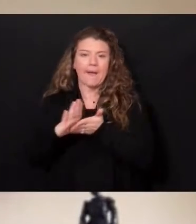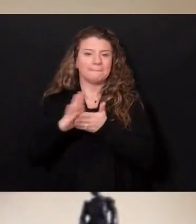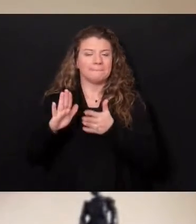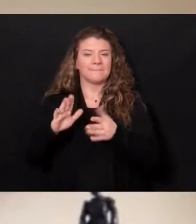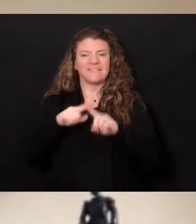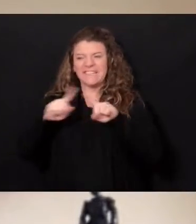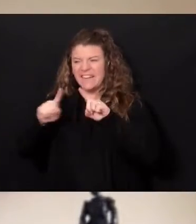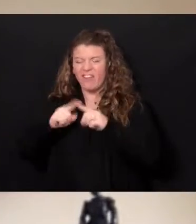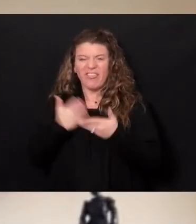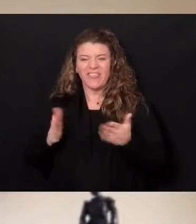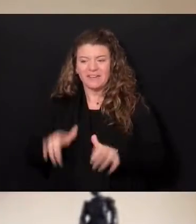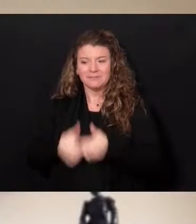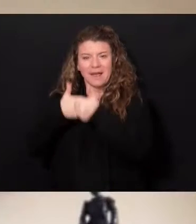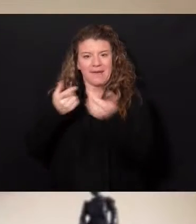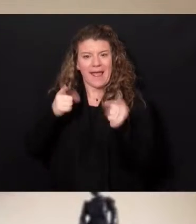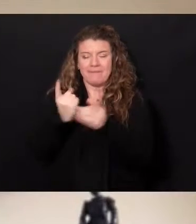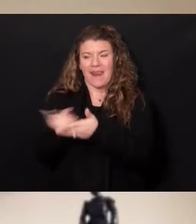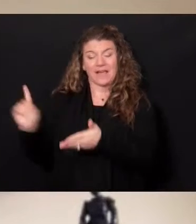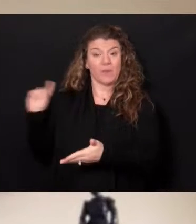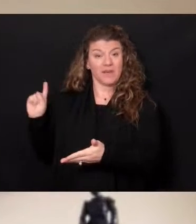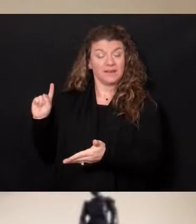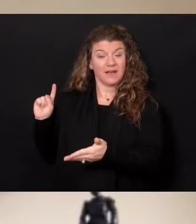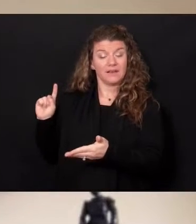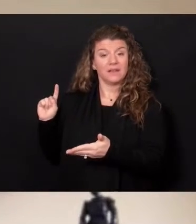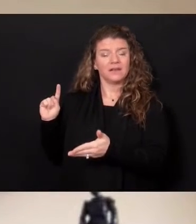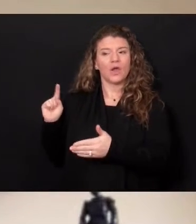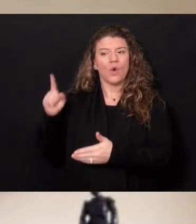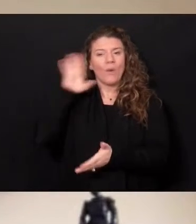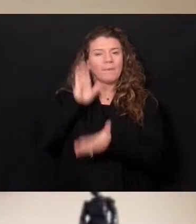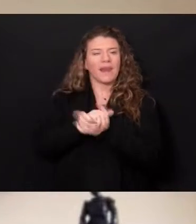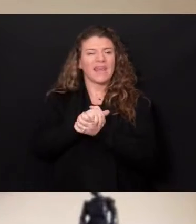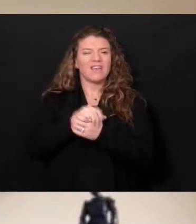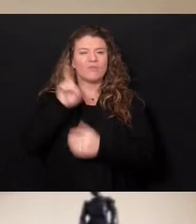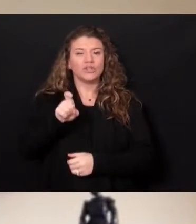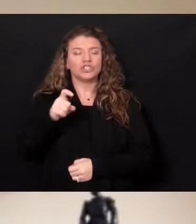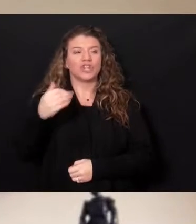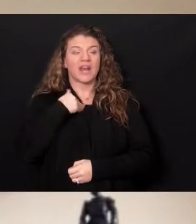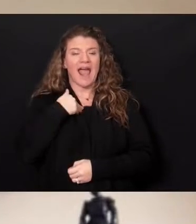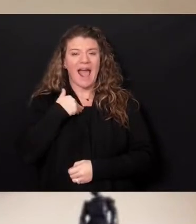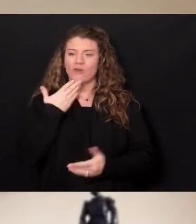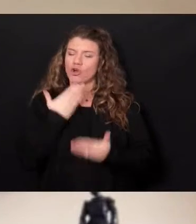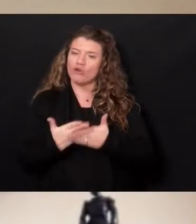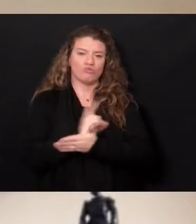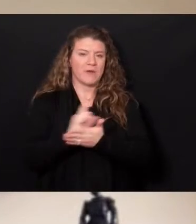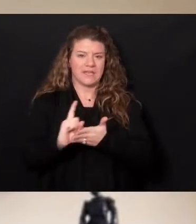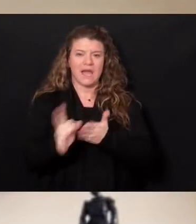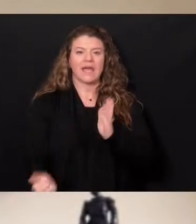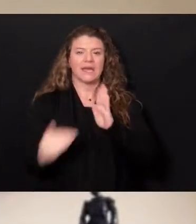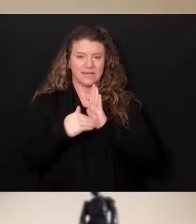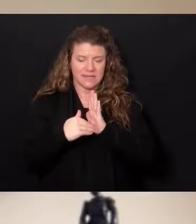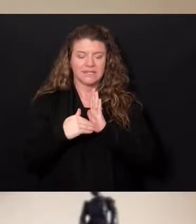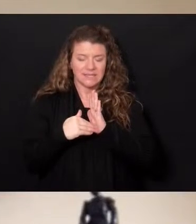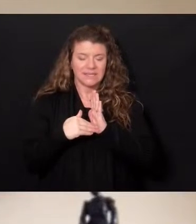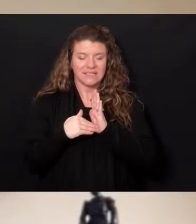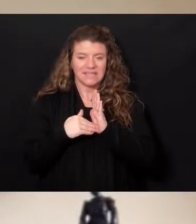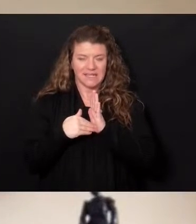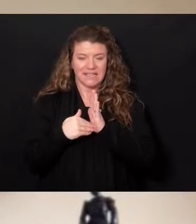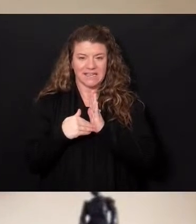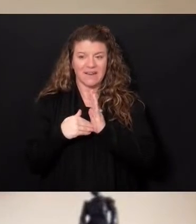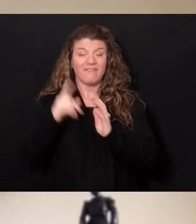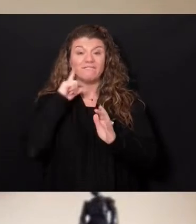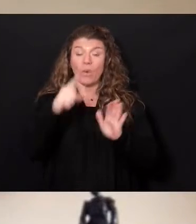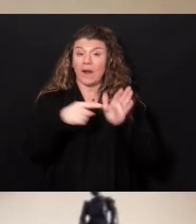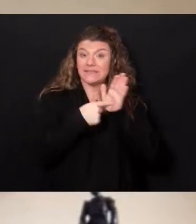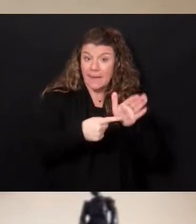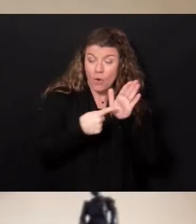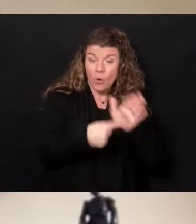that we encountered from last week, and we believe we will have an exceptionally strong week this week. As, for